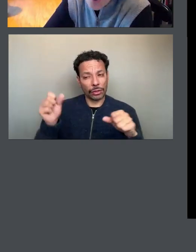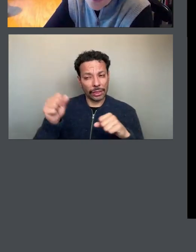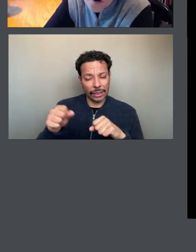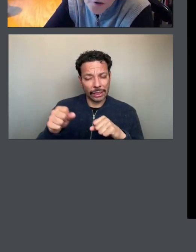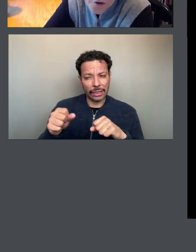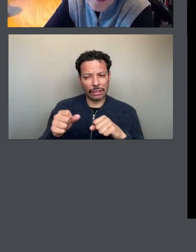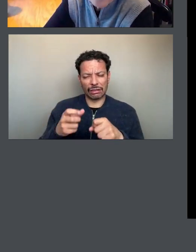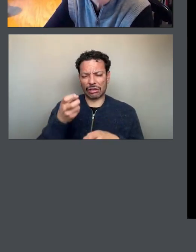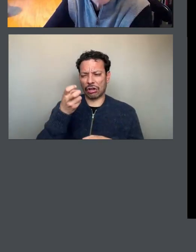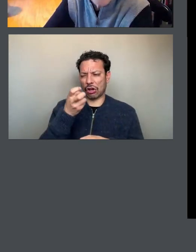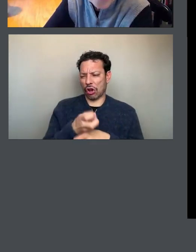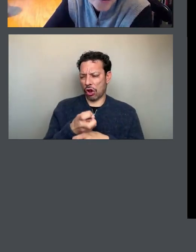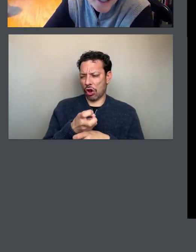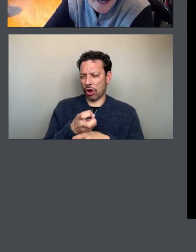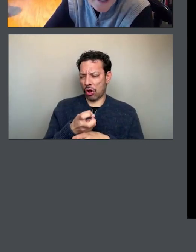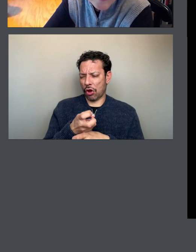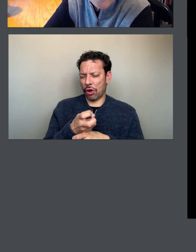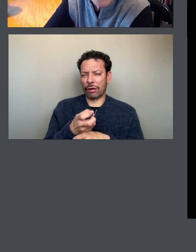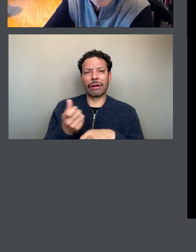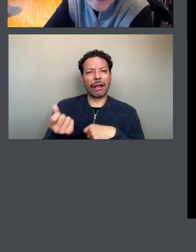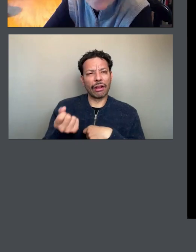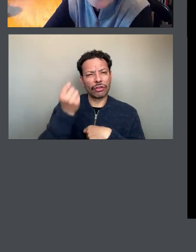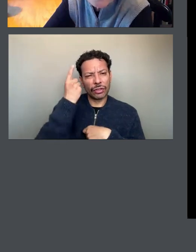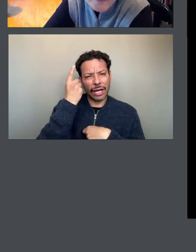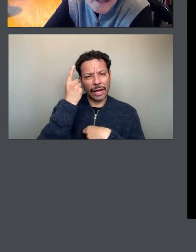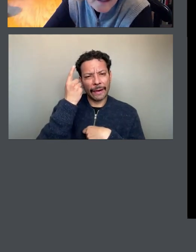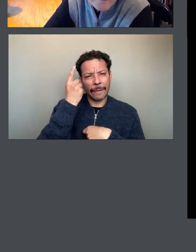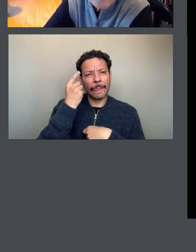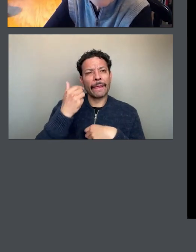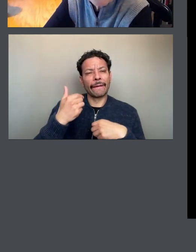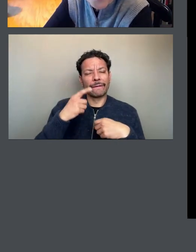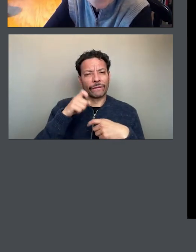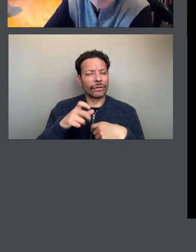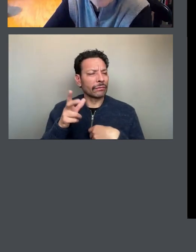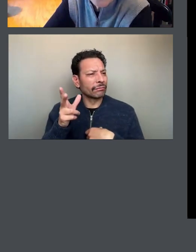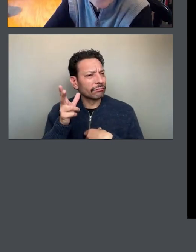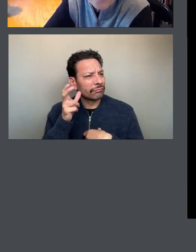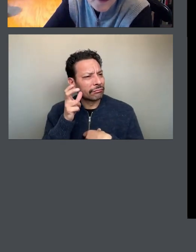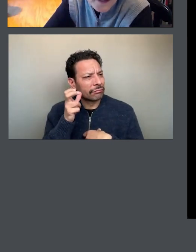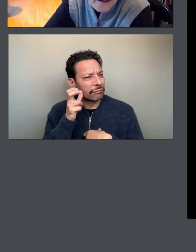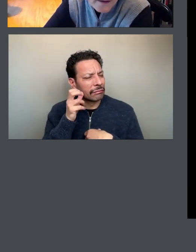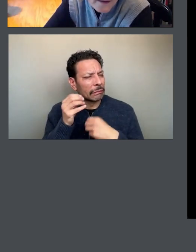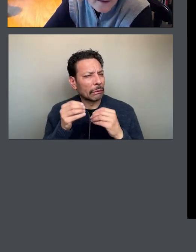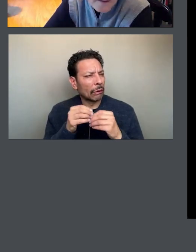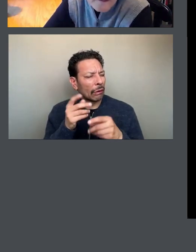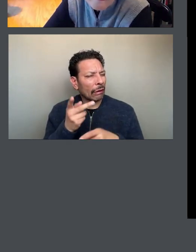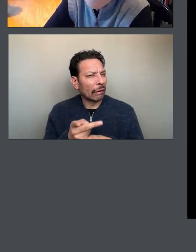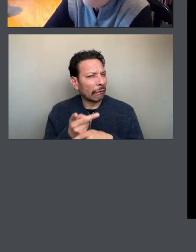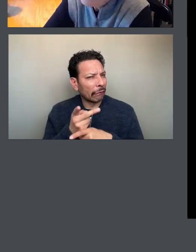it's harder to understand, and we have to listen much more carefully.